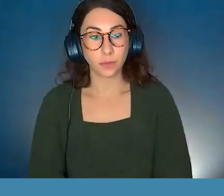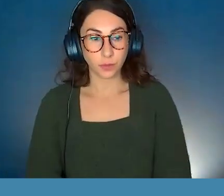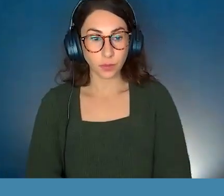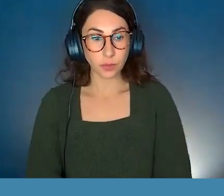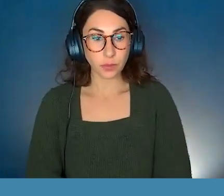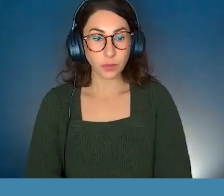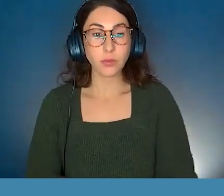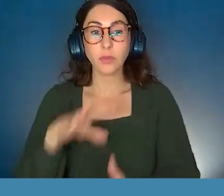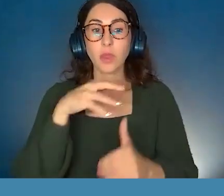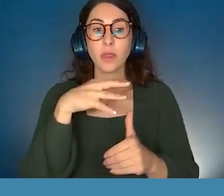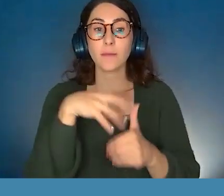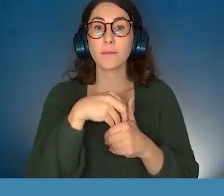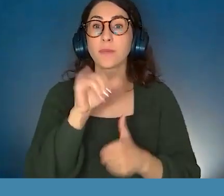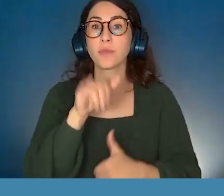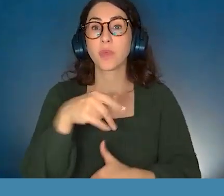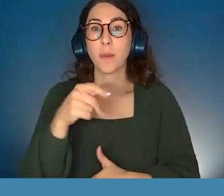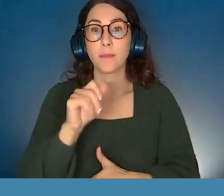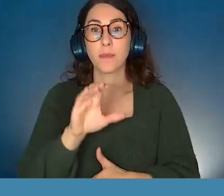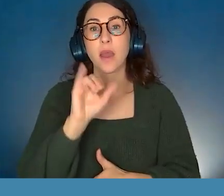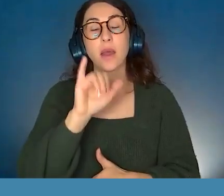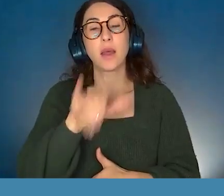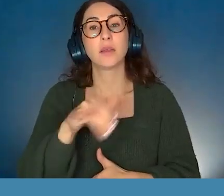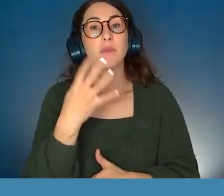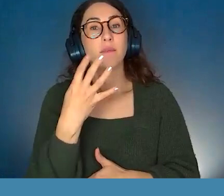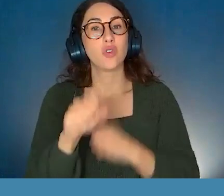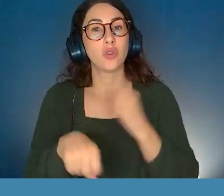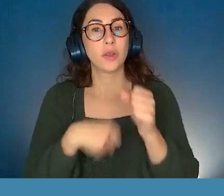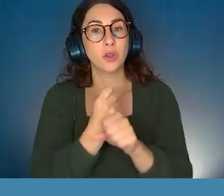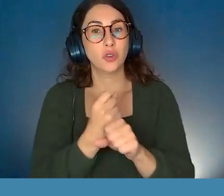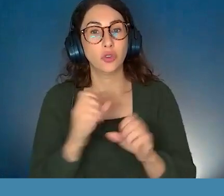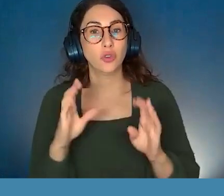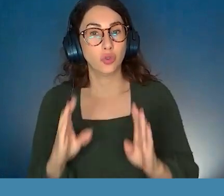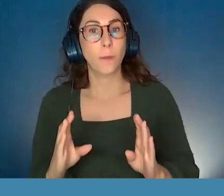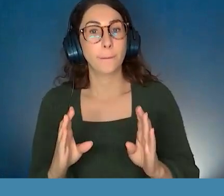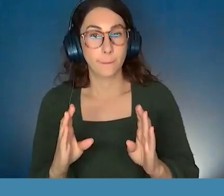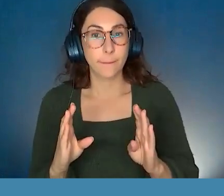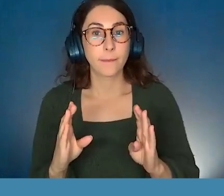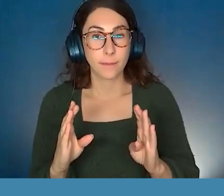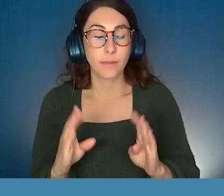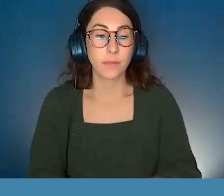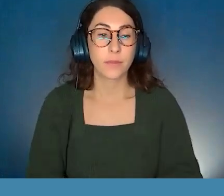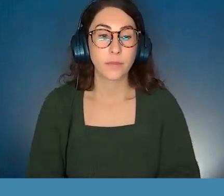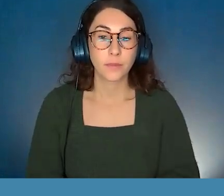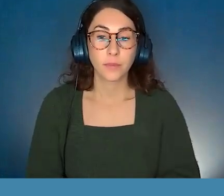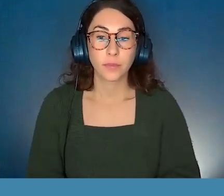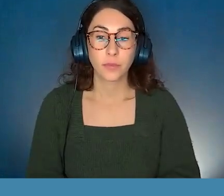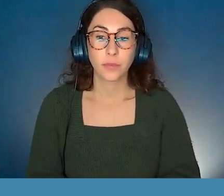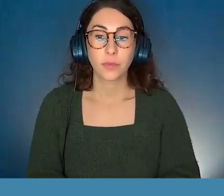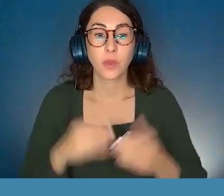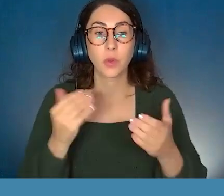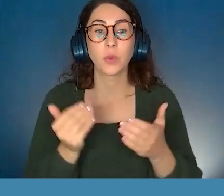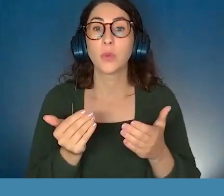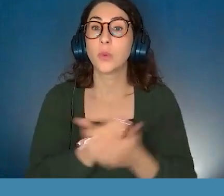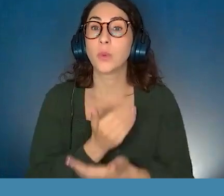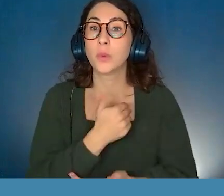the PAC is 4 years. So we run on 4-year staggered terms. And new PAC member applicants are reviewed and interviewed